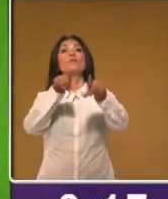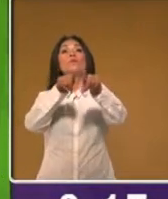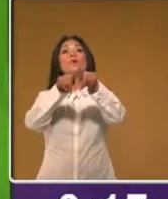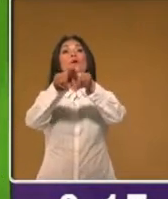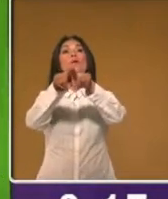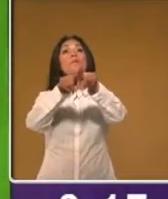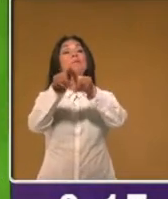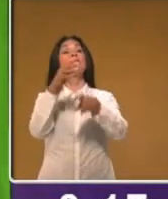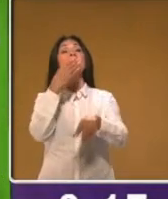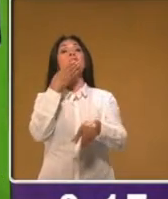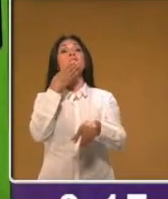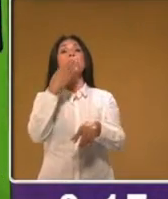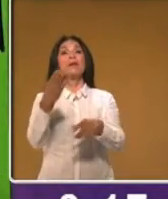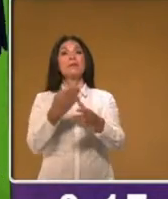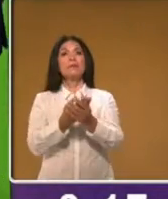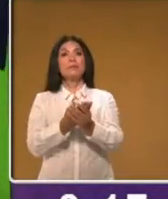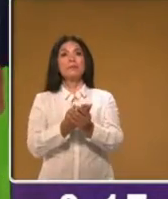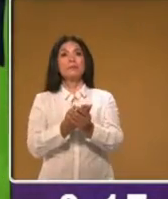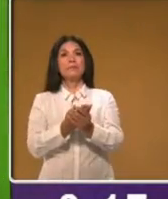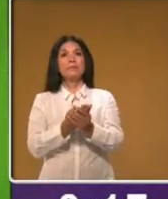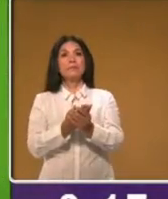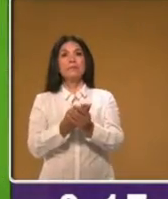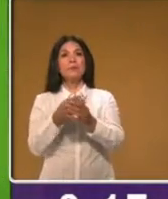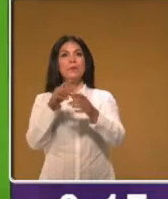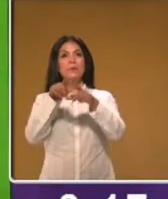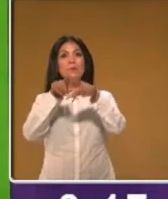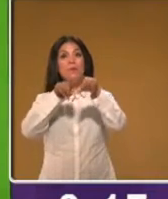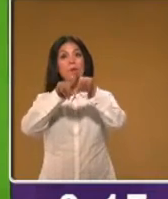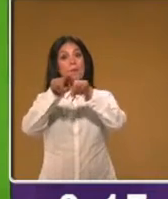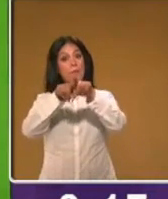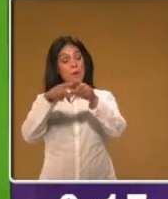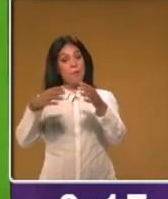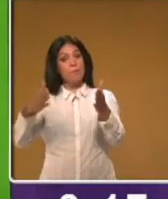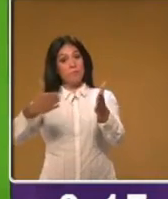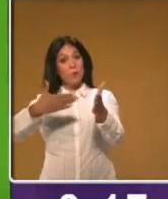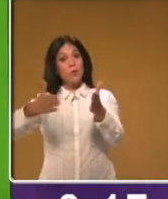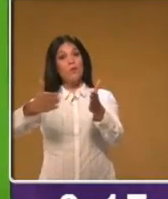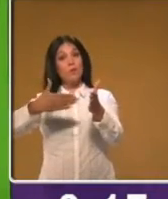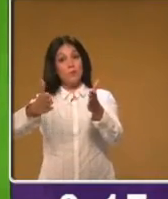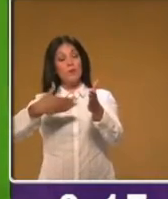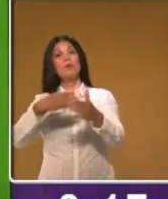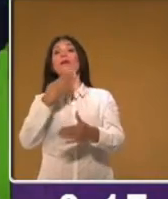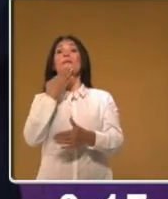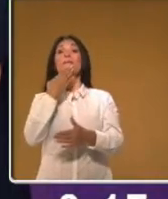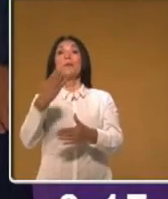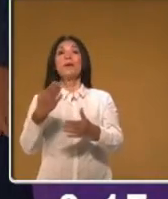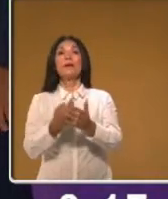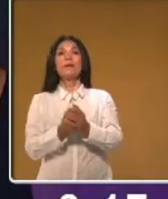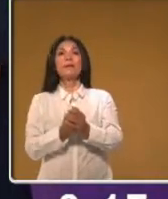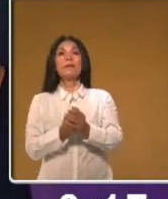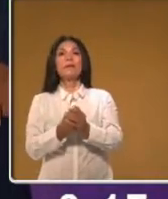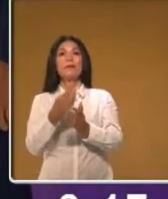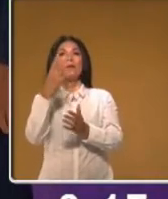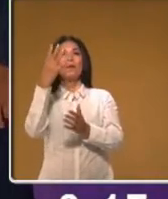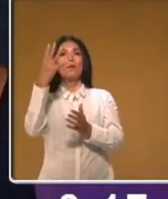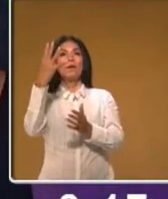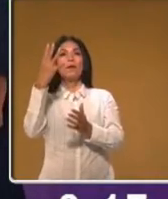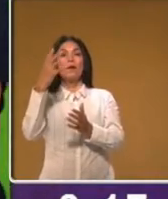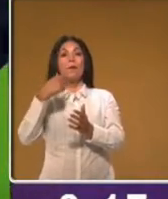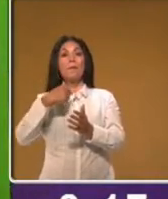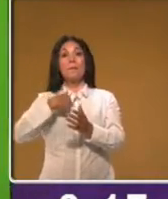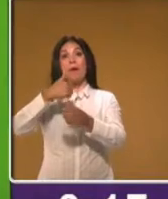well. My brother cooks very well. Number four, my